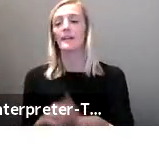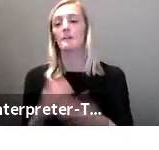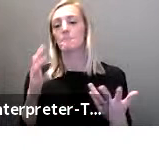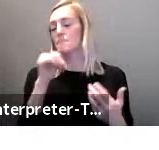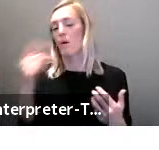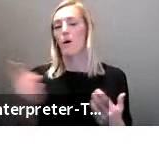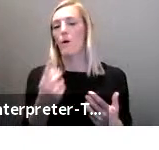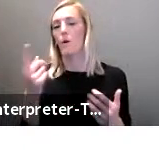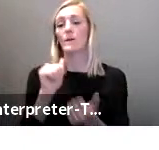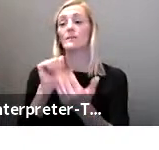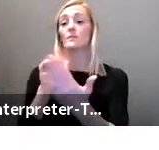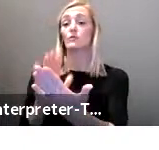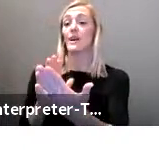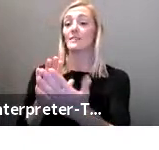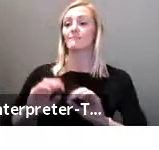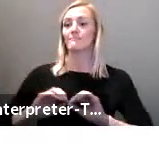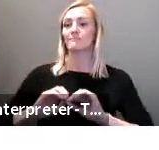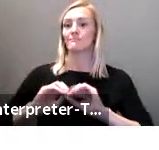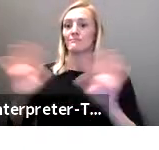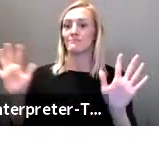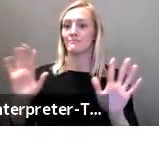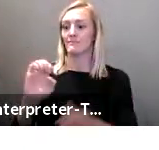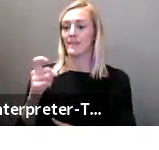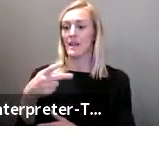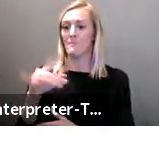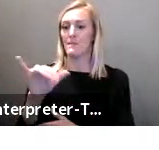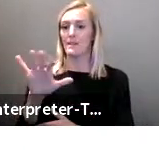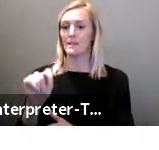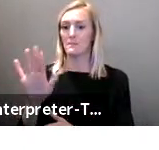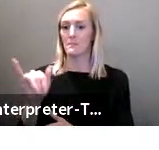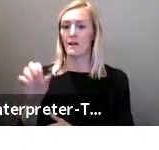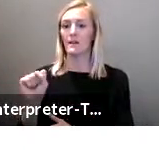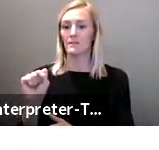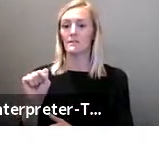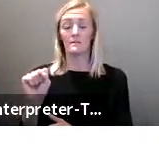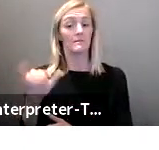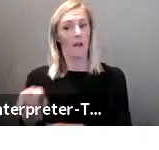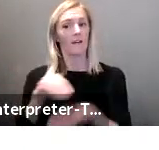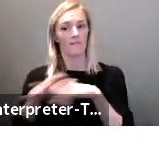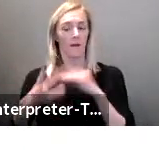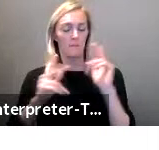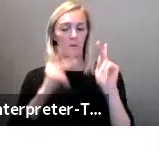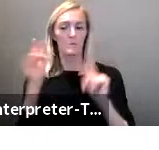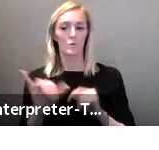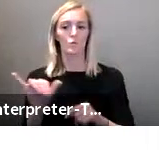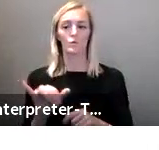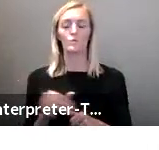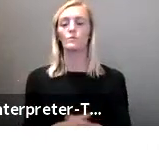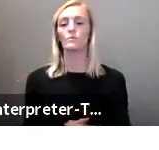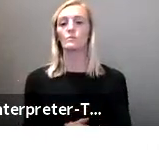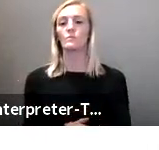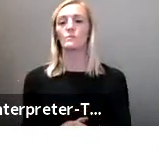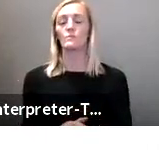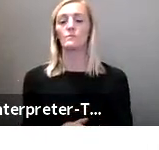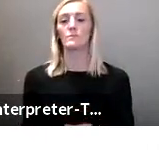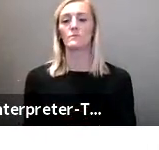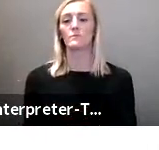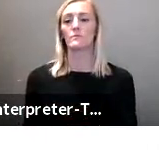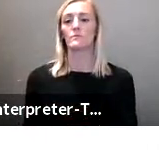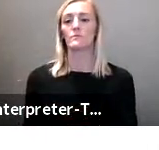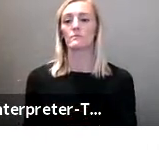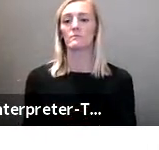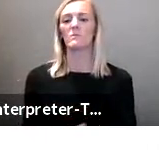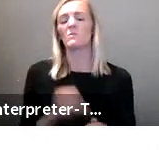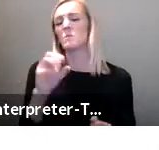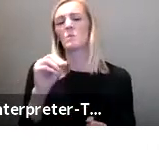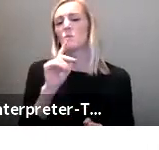explicit bias, which is also something that affects folks. And sort of expanding the question,